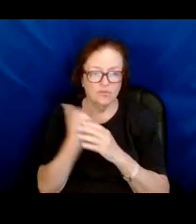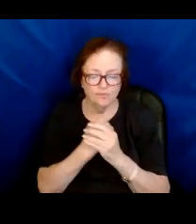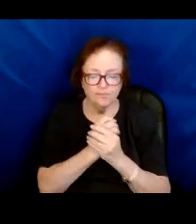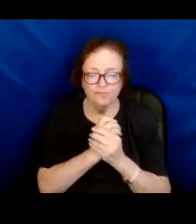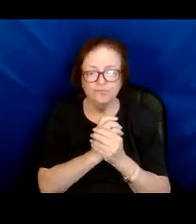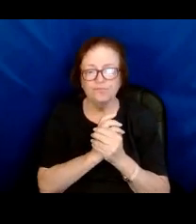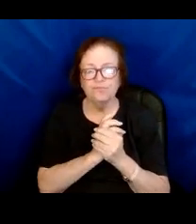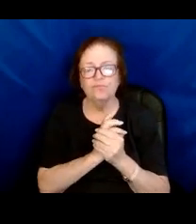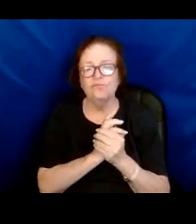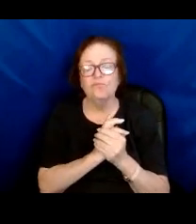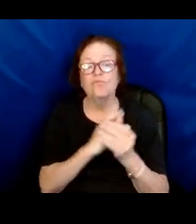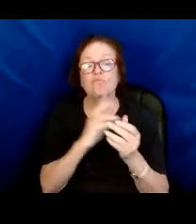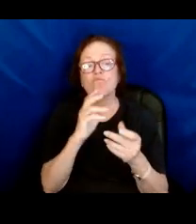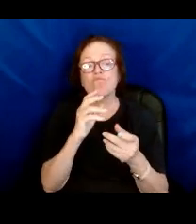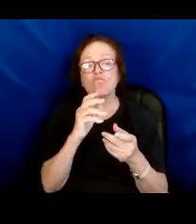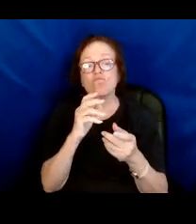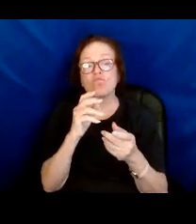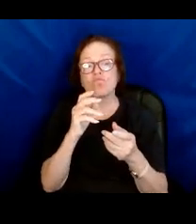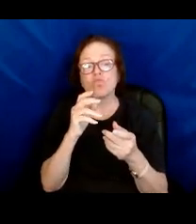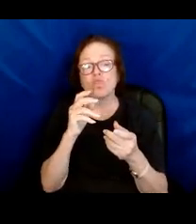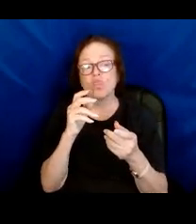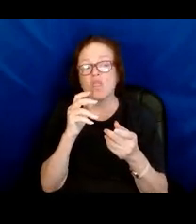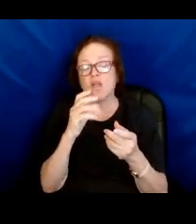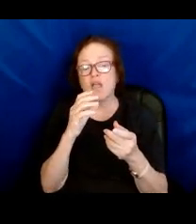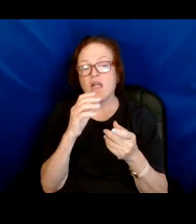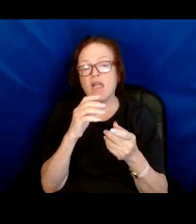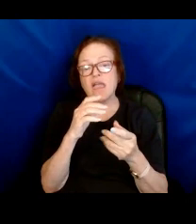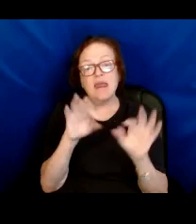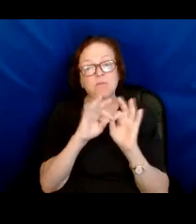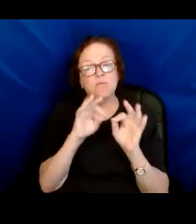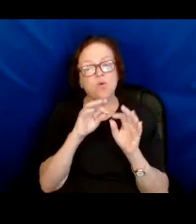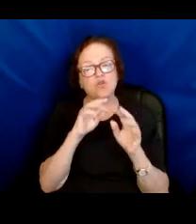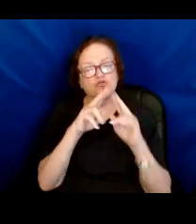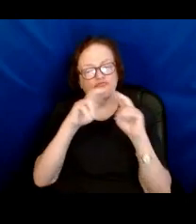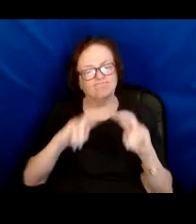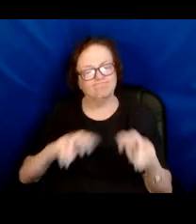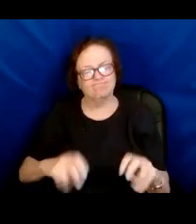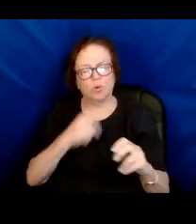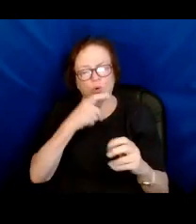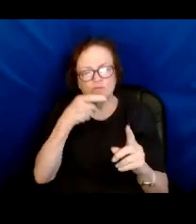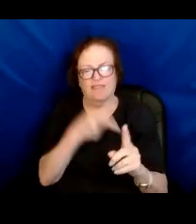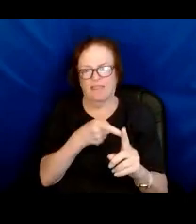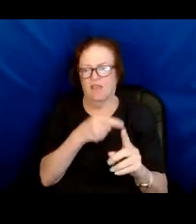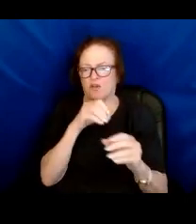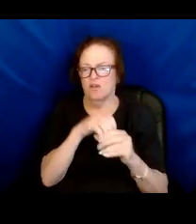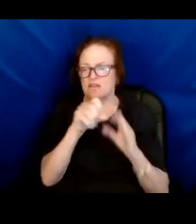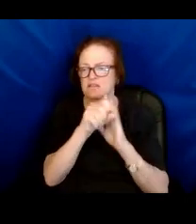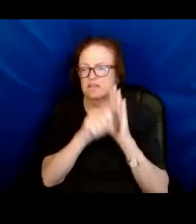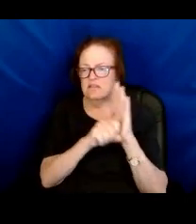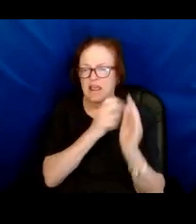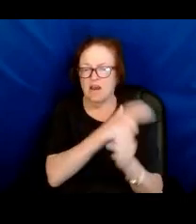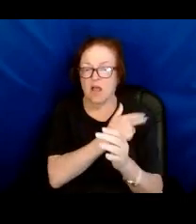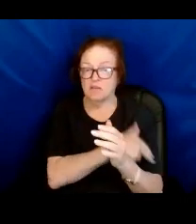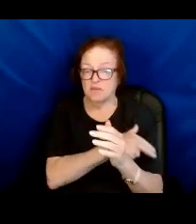Another thing that's important to look at is who are in state hospitals historically. When you look at state hospitals back in